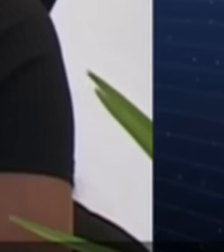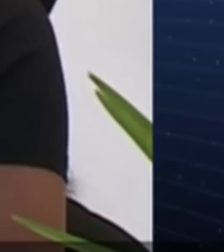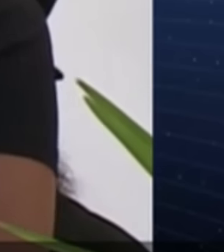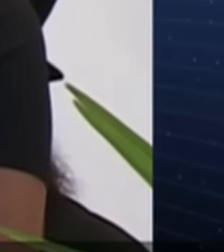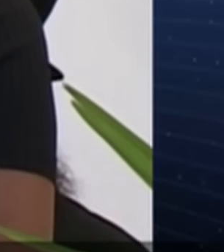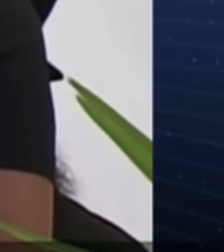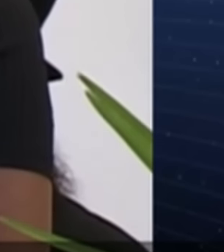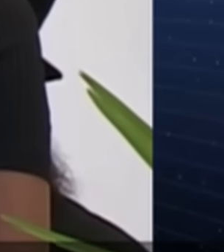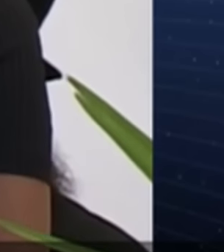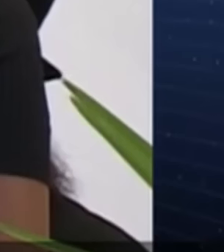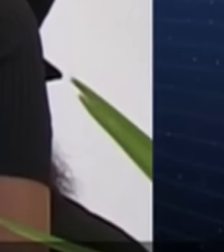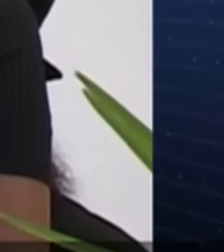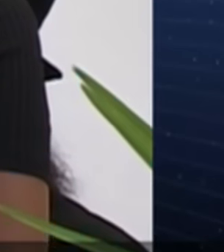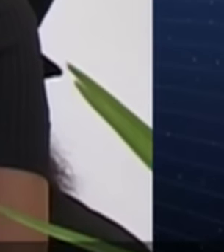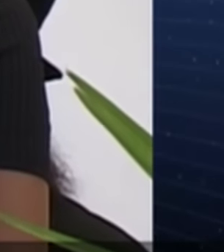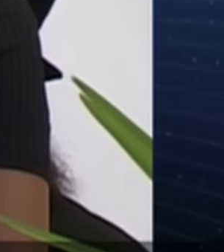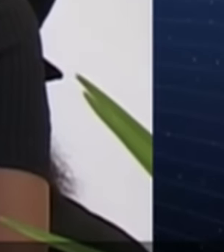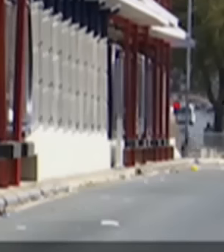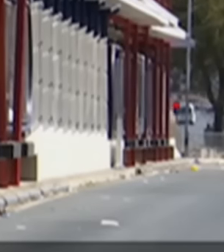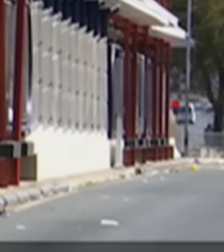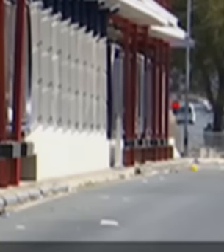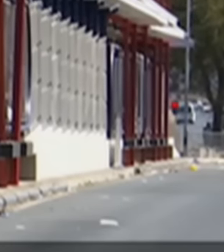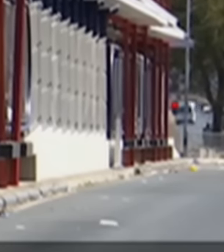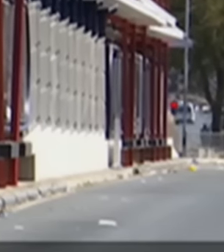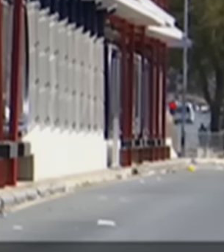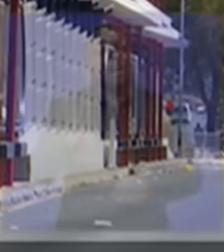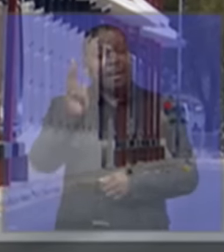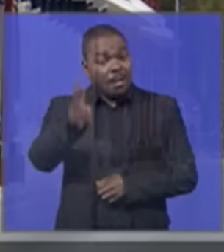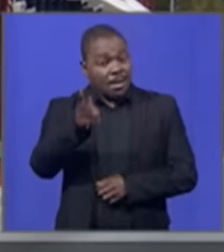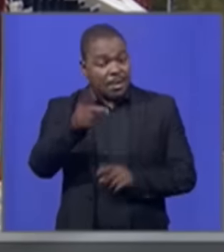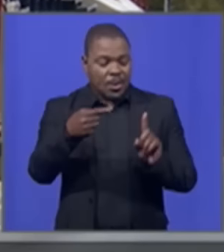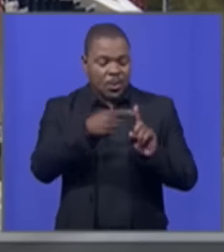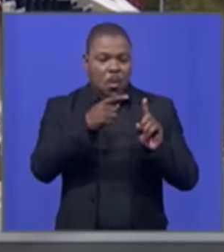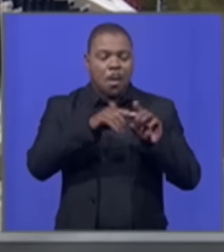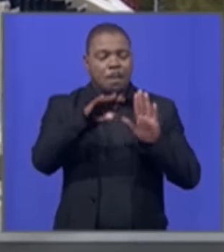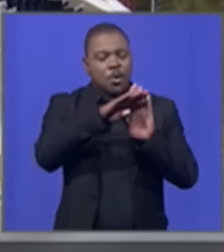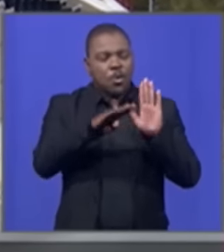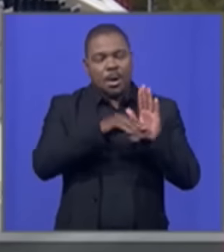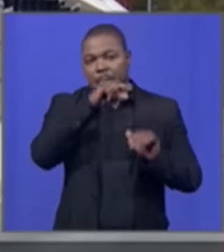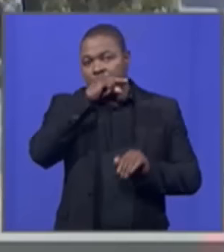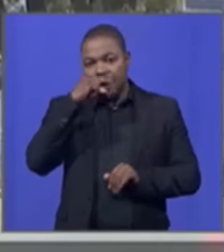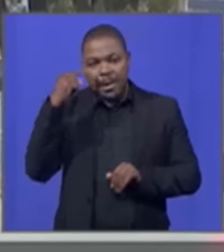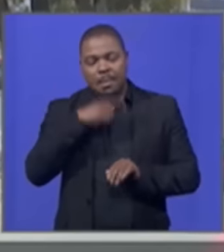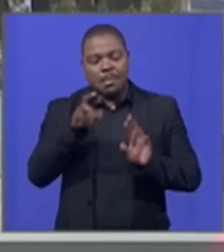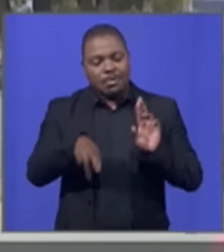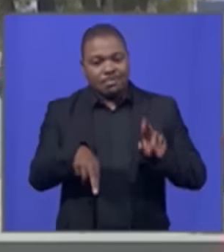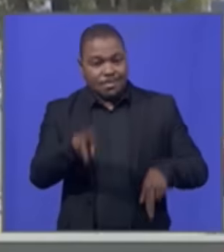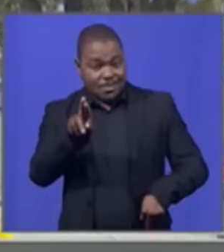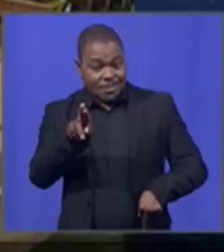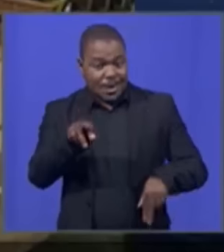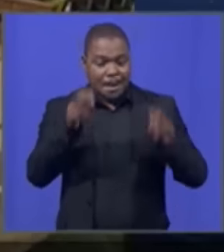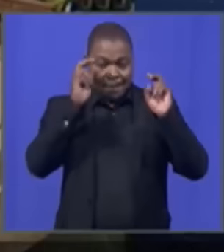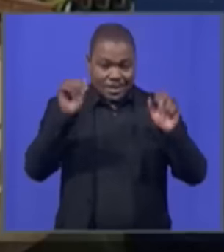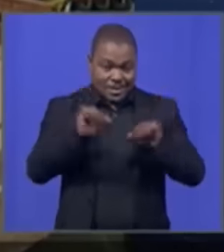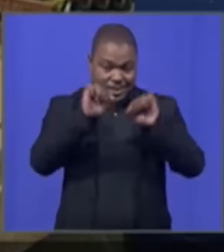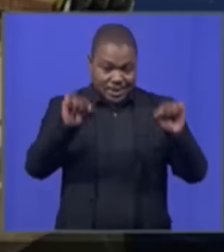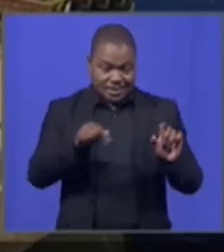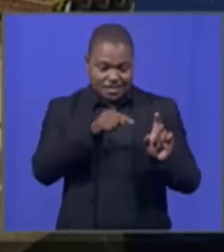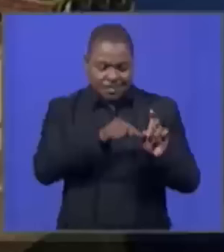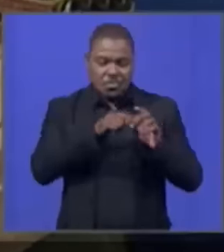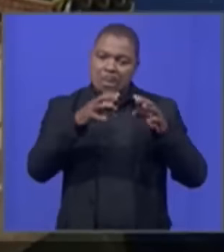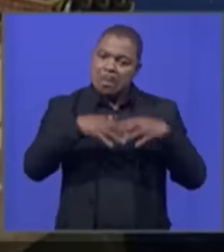by December 2005. Gape o ne a tlhoma lenaane la dibese le le itsegeng ka Bus Rapid Transport System le le neng